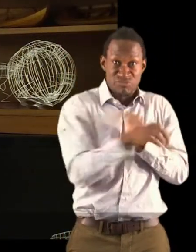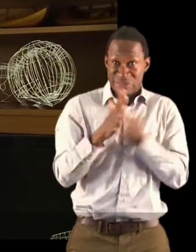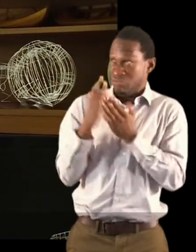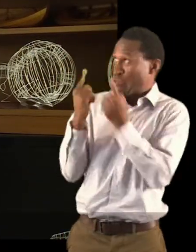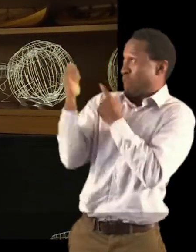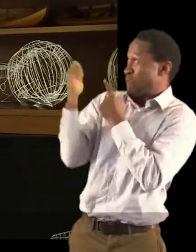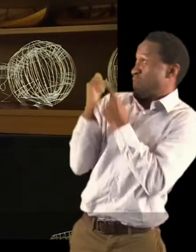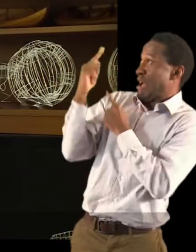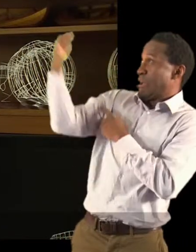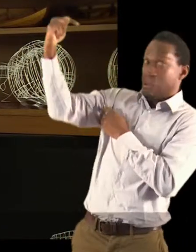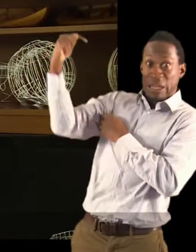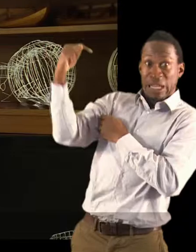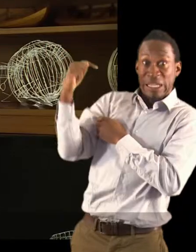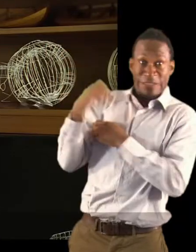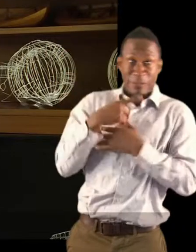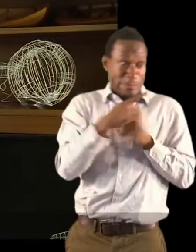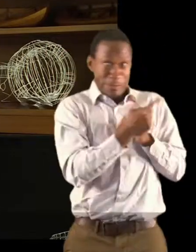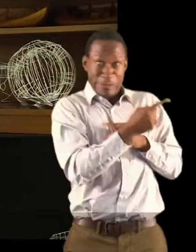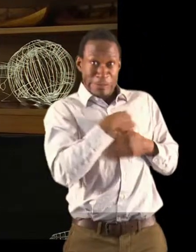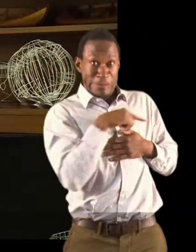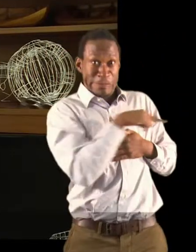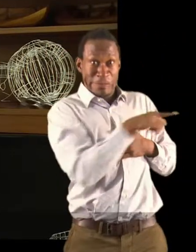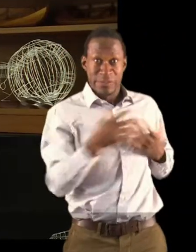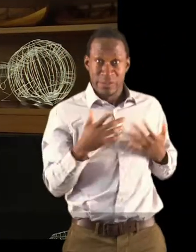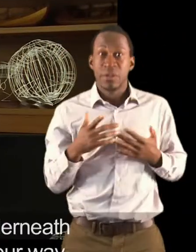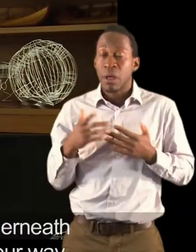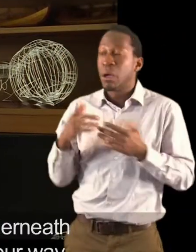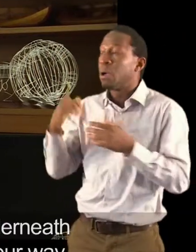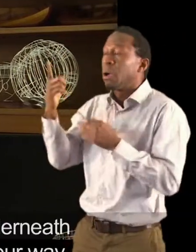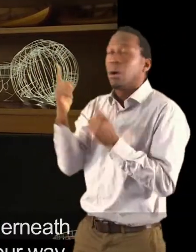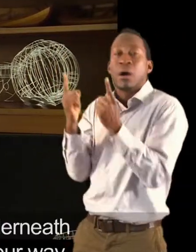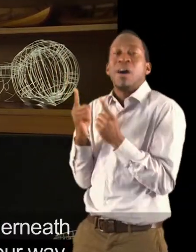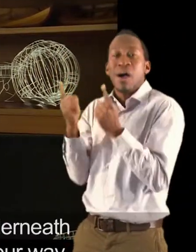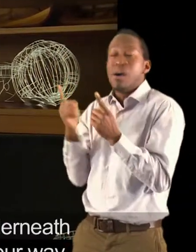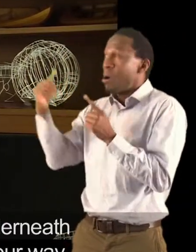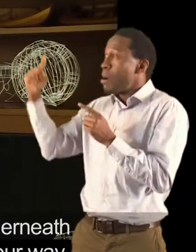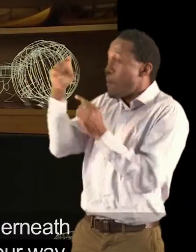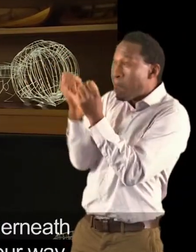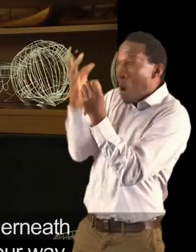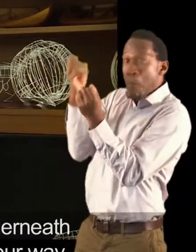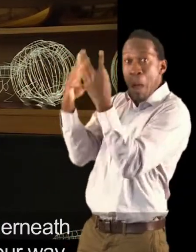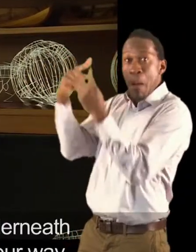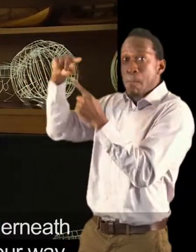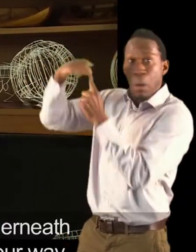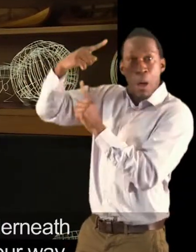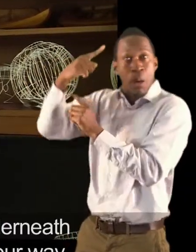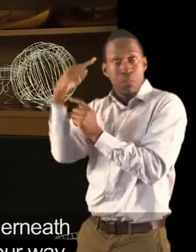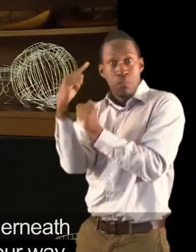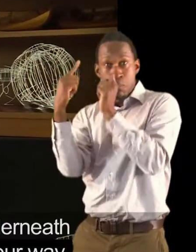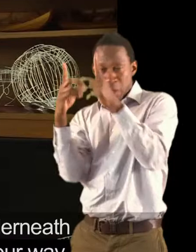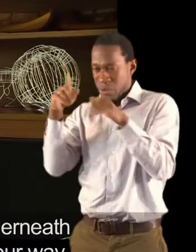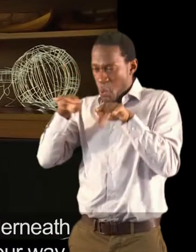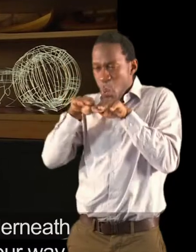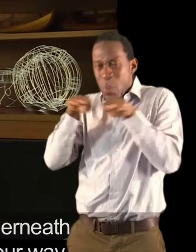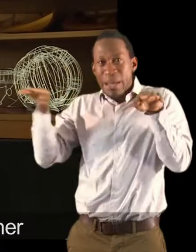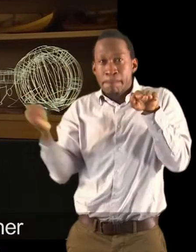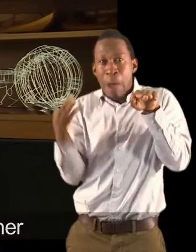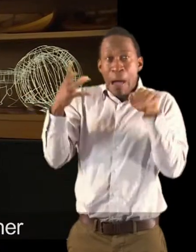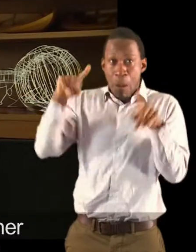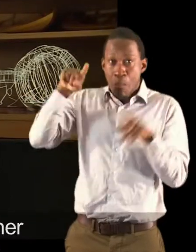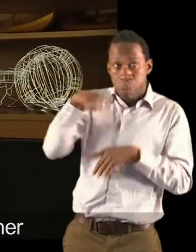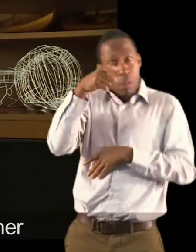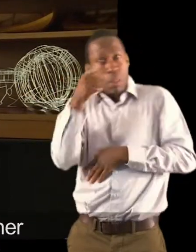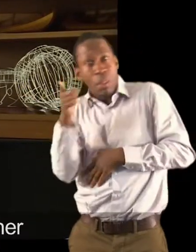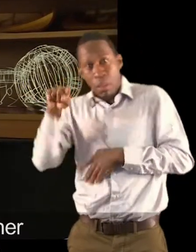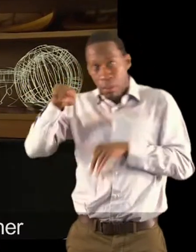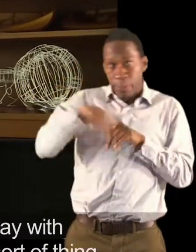him. Not that we could have got very far. And then a shell burst underneath the wing that was tipping our way, and it tipped